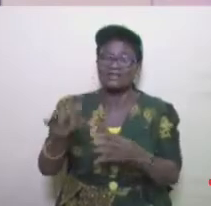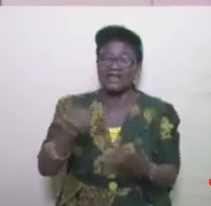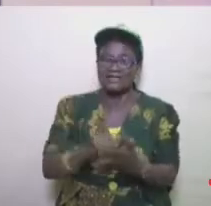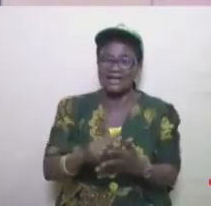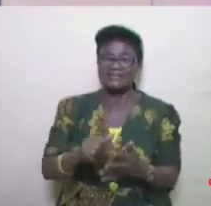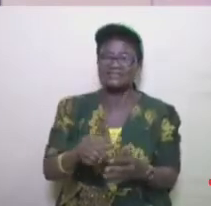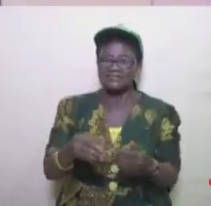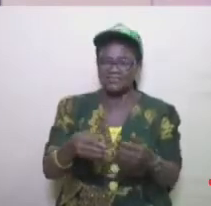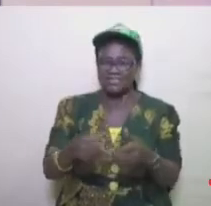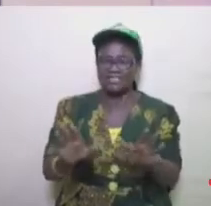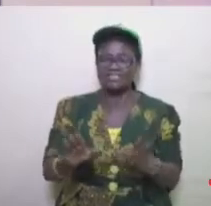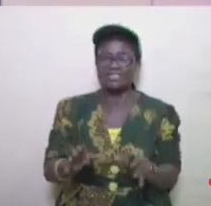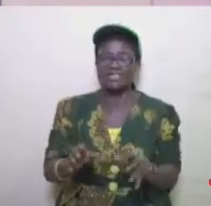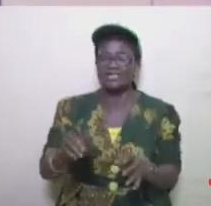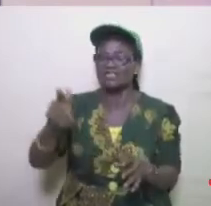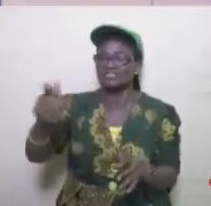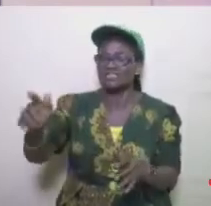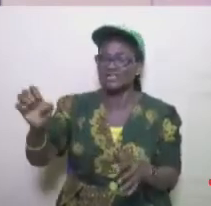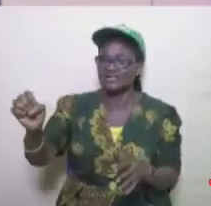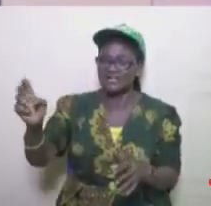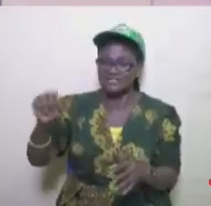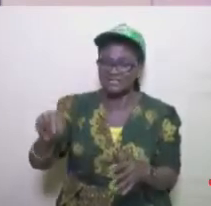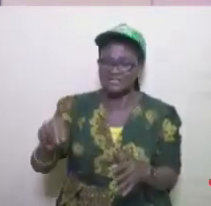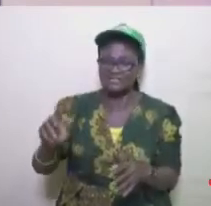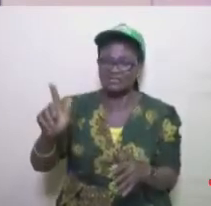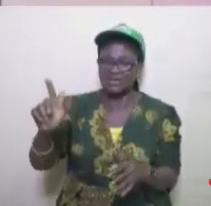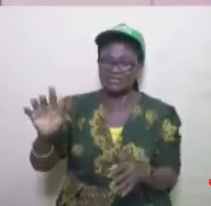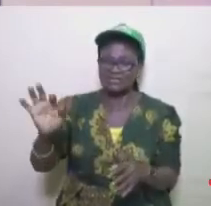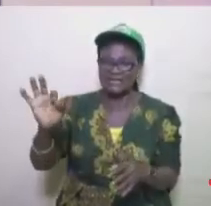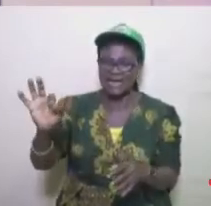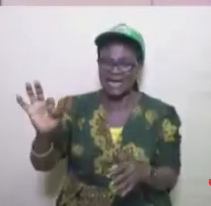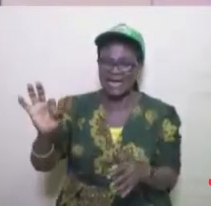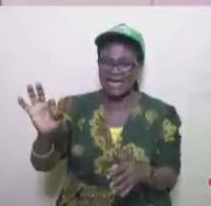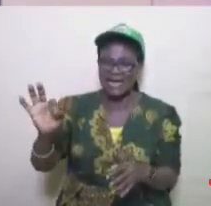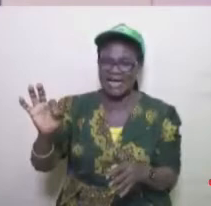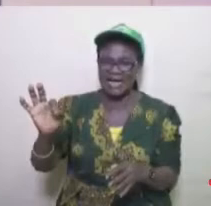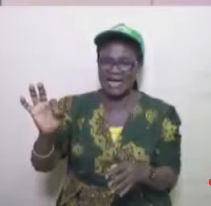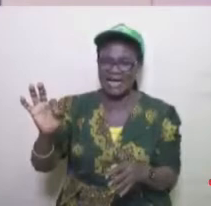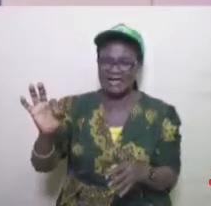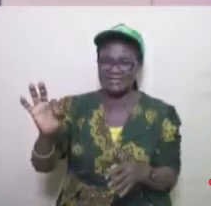Genesis 49, 22 to 24. Genesis